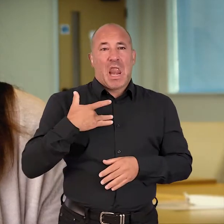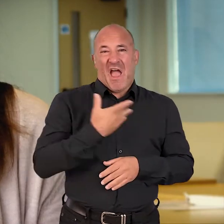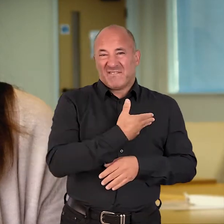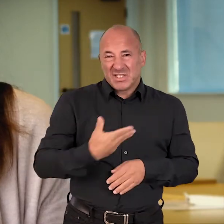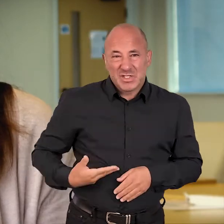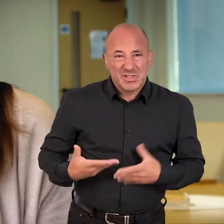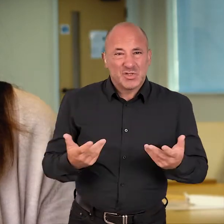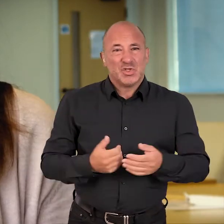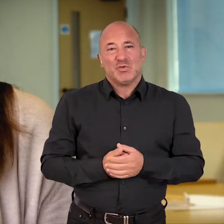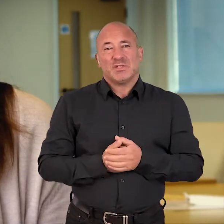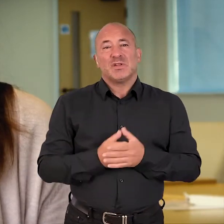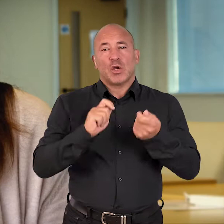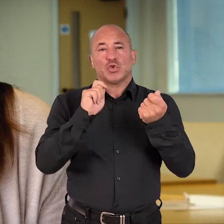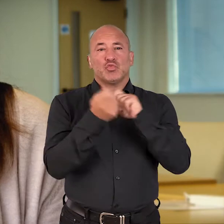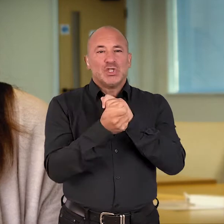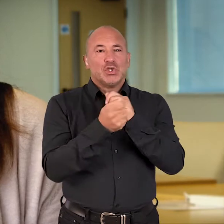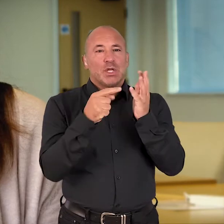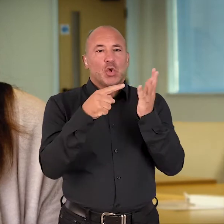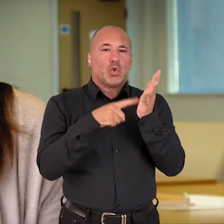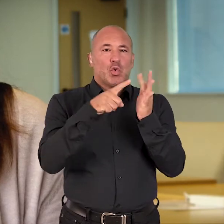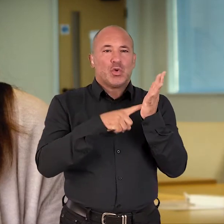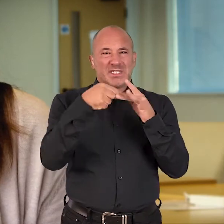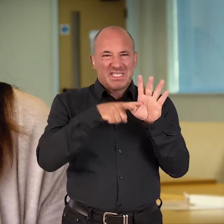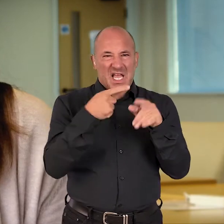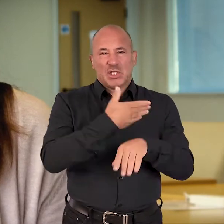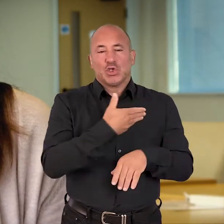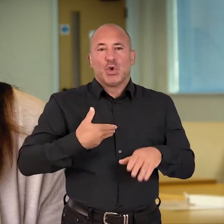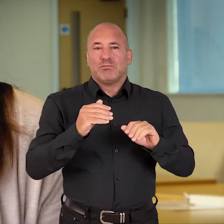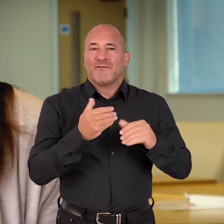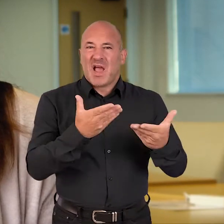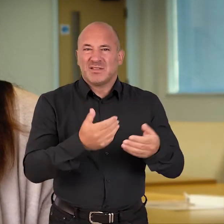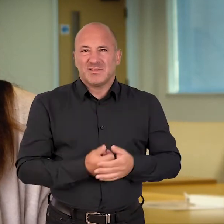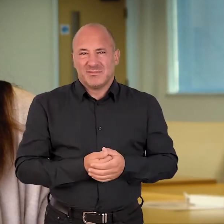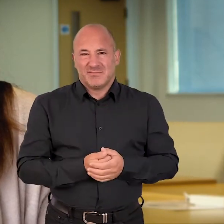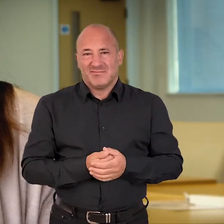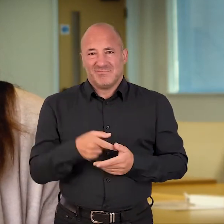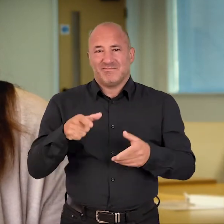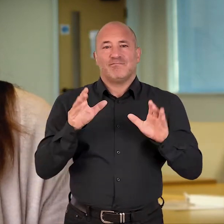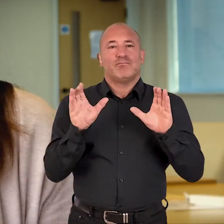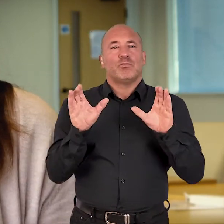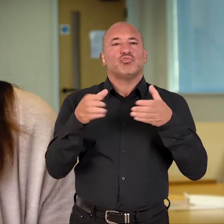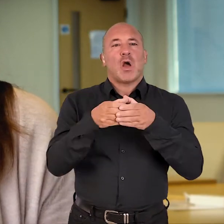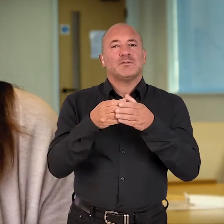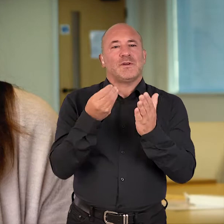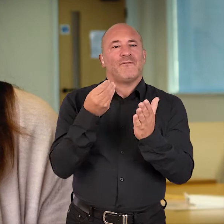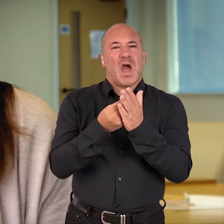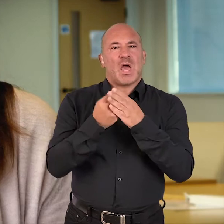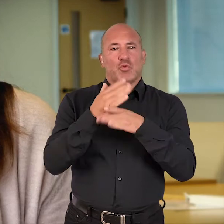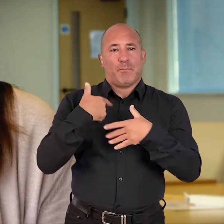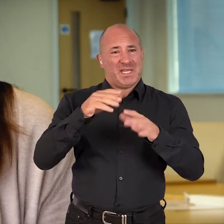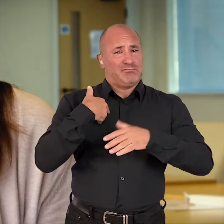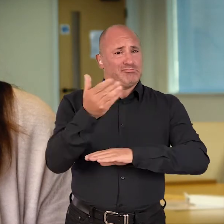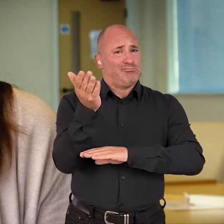life insurance, and switching utility and insurance providers. I gave a presentation on how the